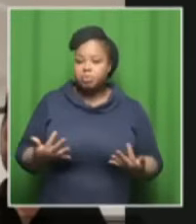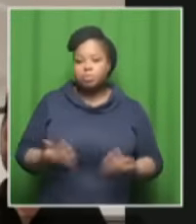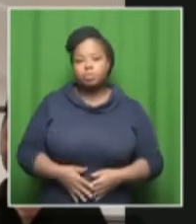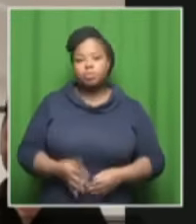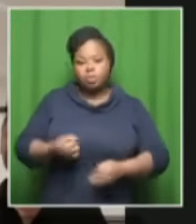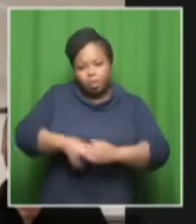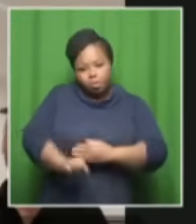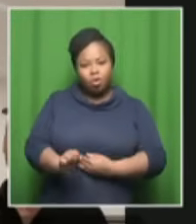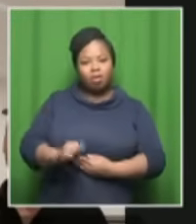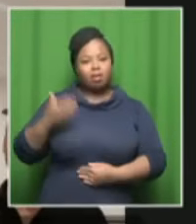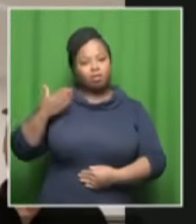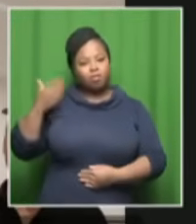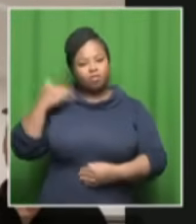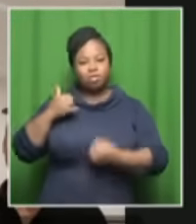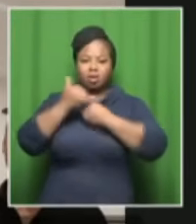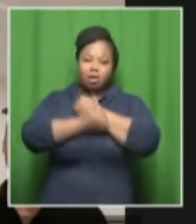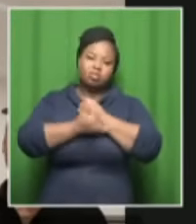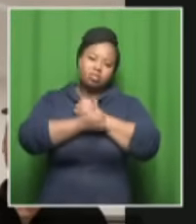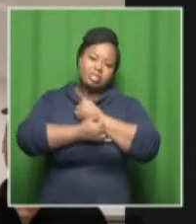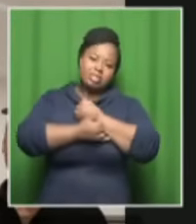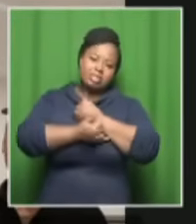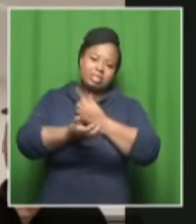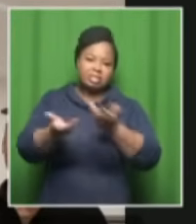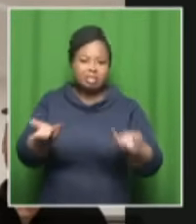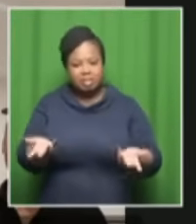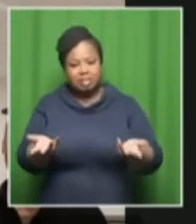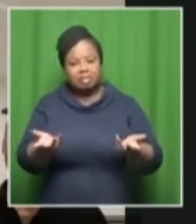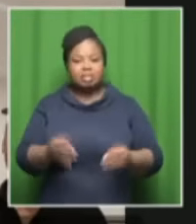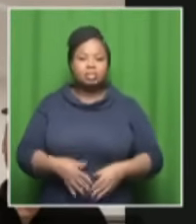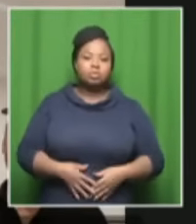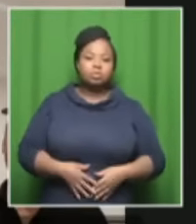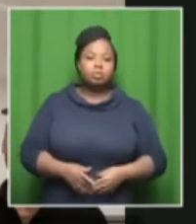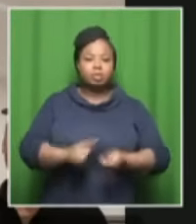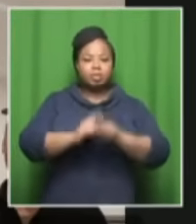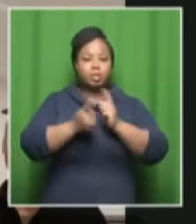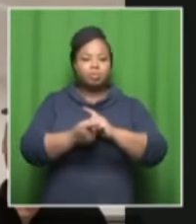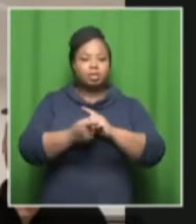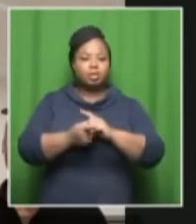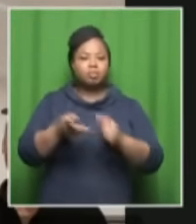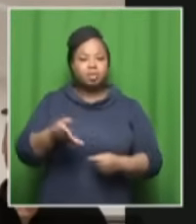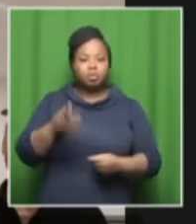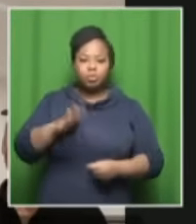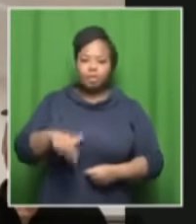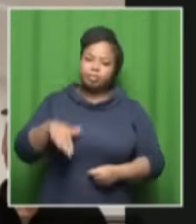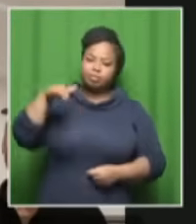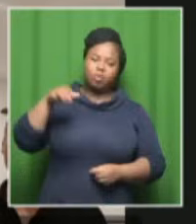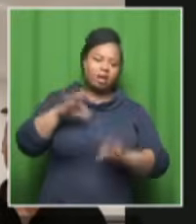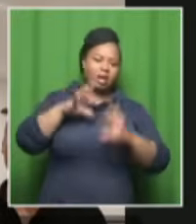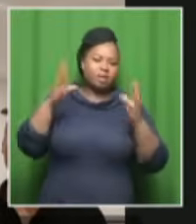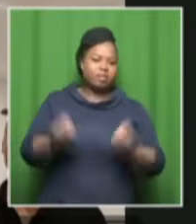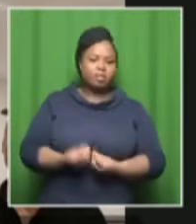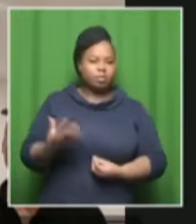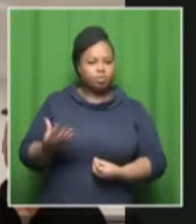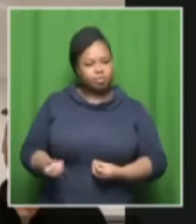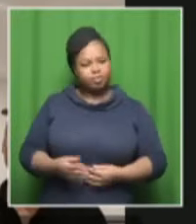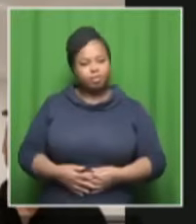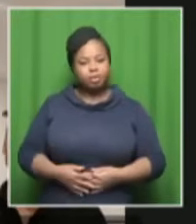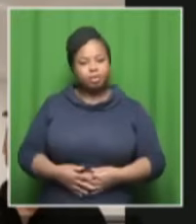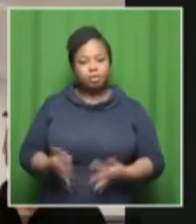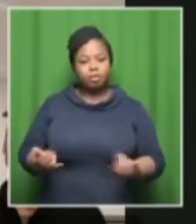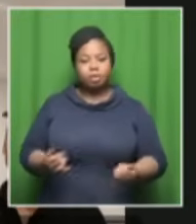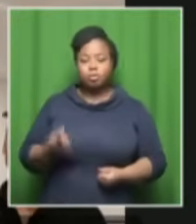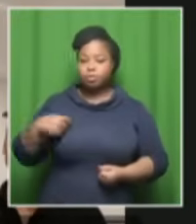born when the country sort of became the Republic, and we grew up with everything. And seeing